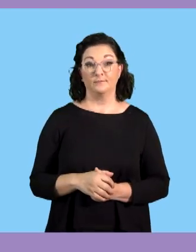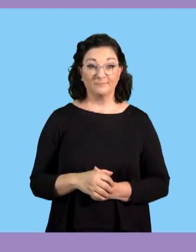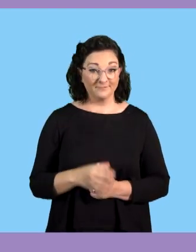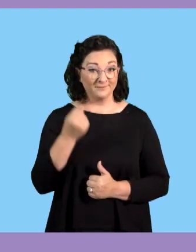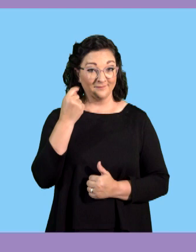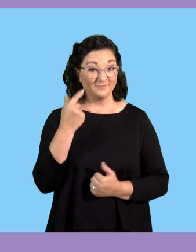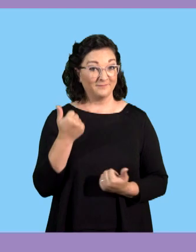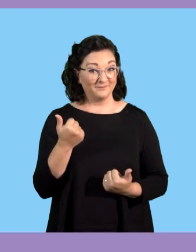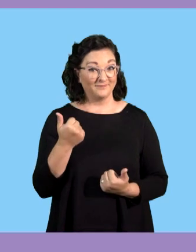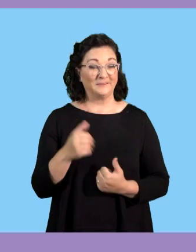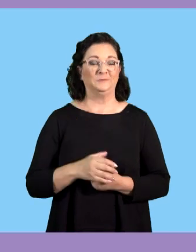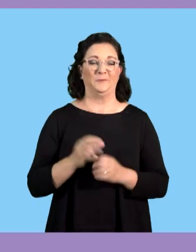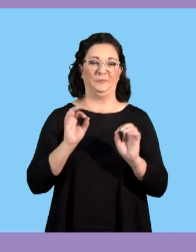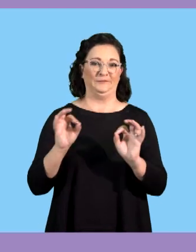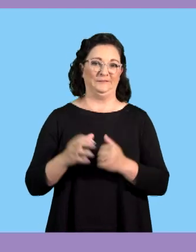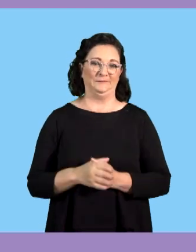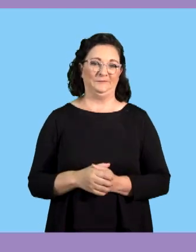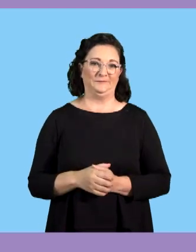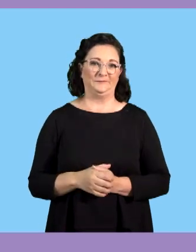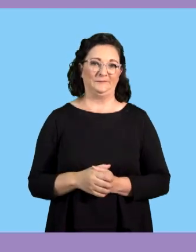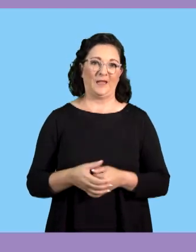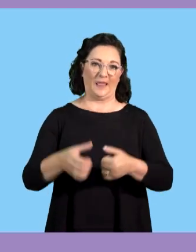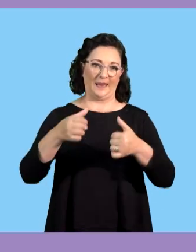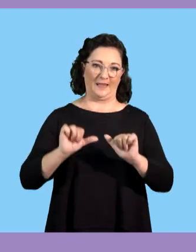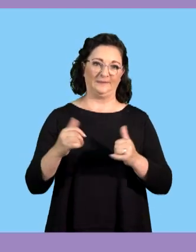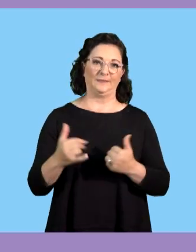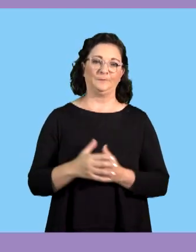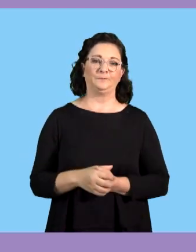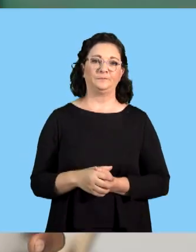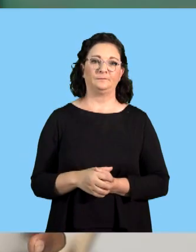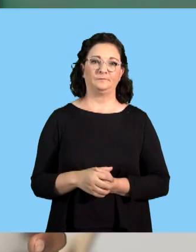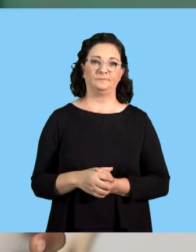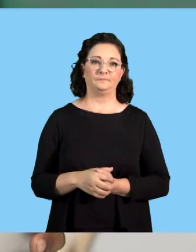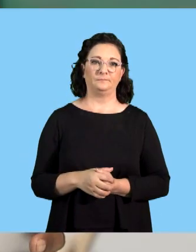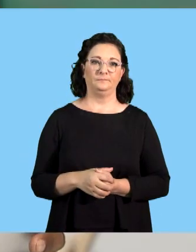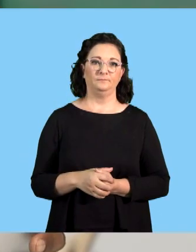0.027. Make sense? Perfect. Let's move to the next concept,